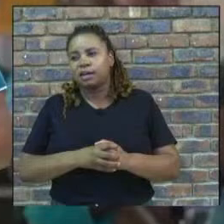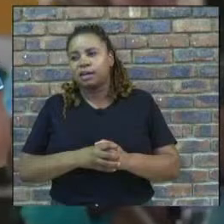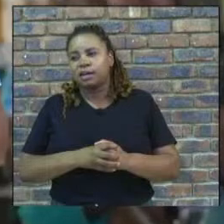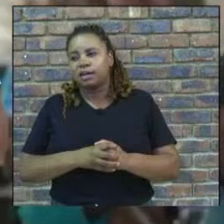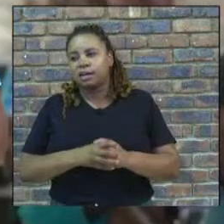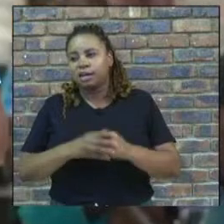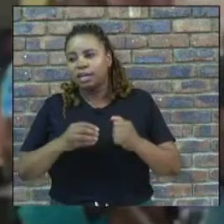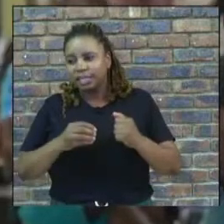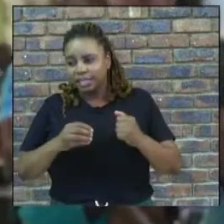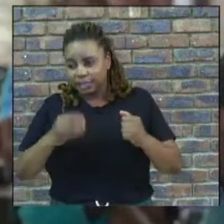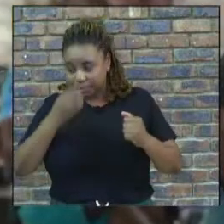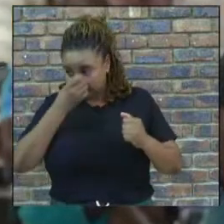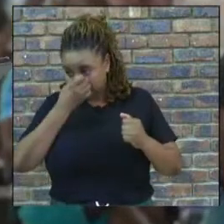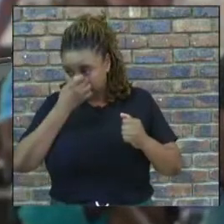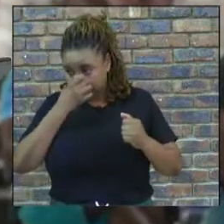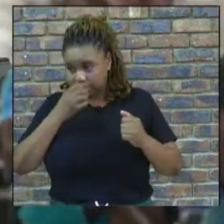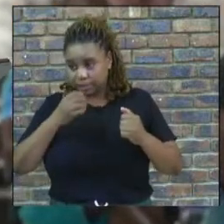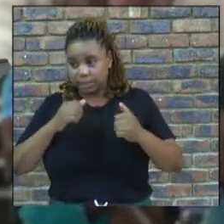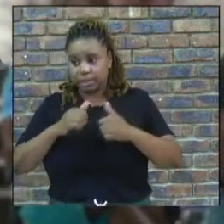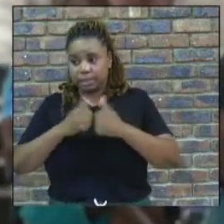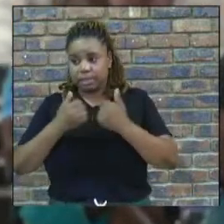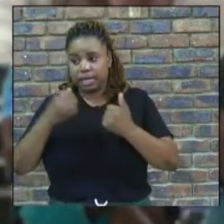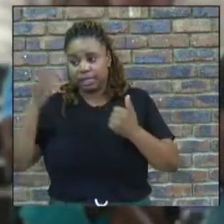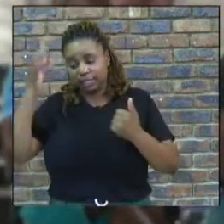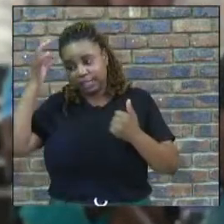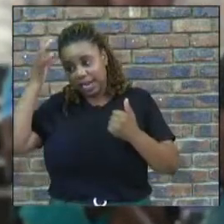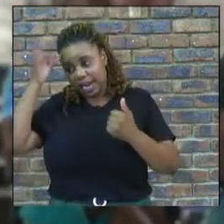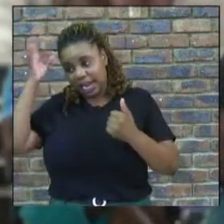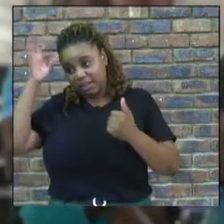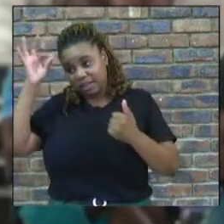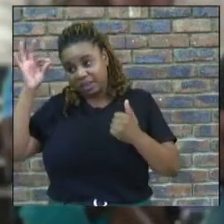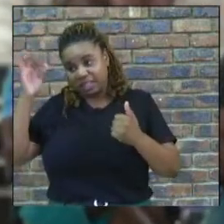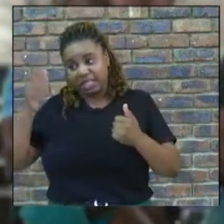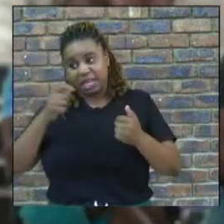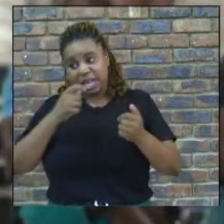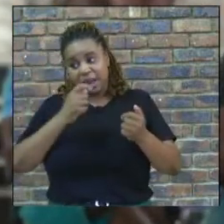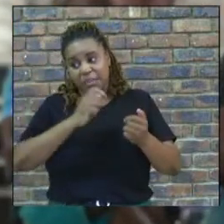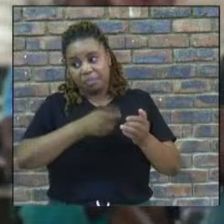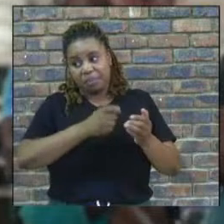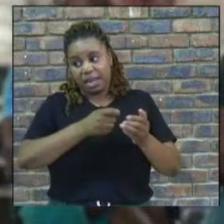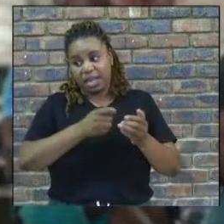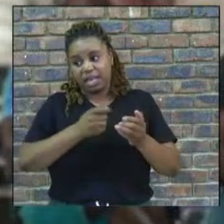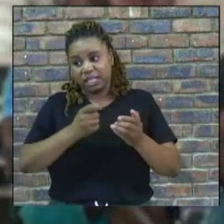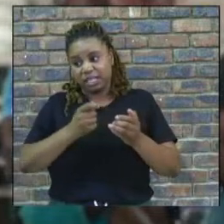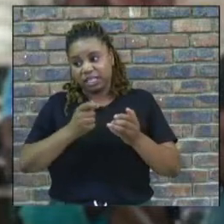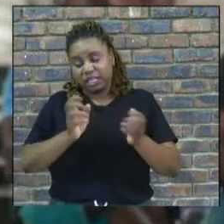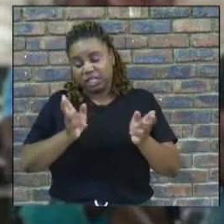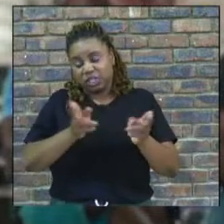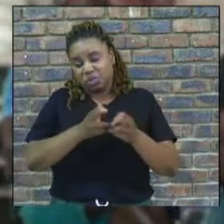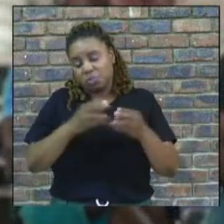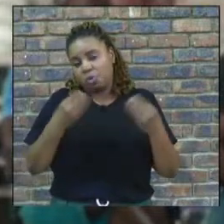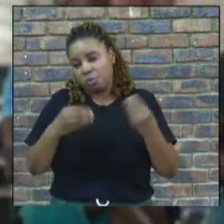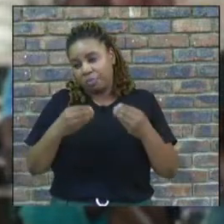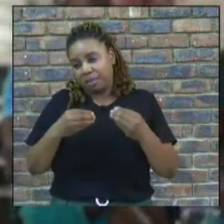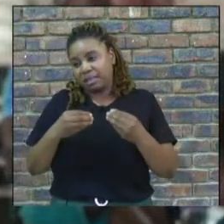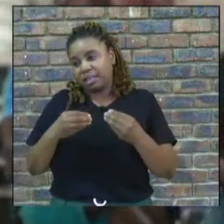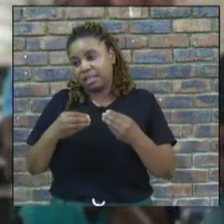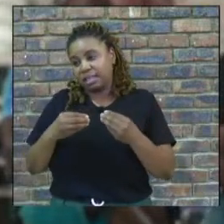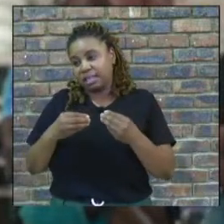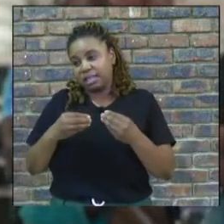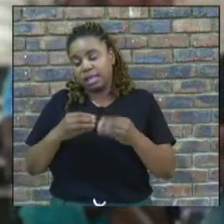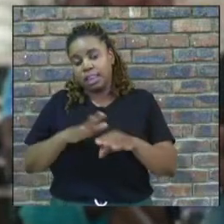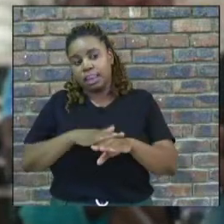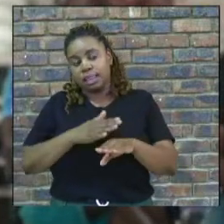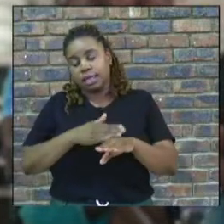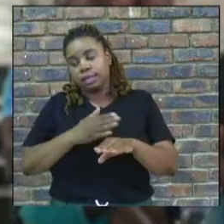on government payments as far as economic development is concerned, that companies needs to be paid within 15 days, and we